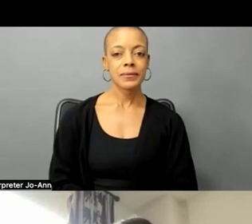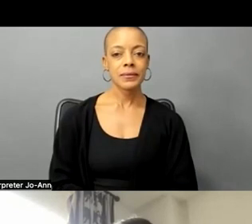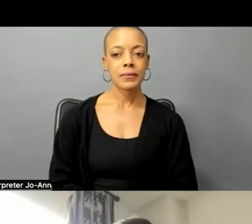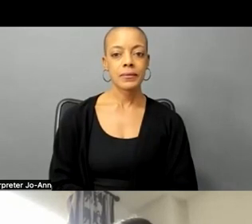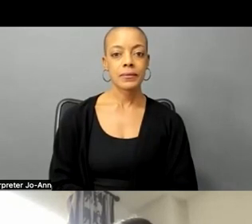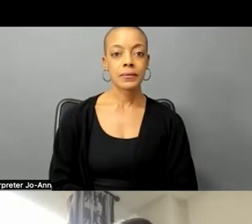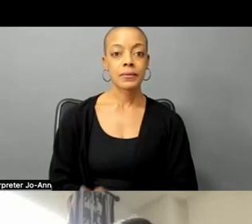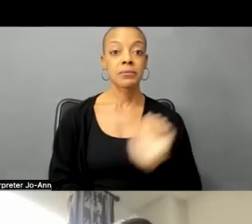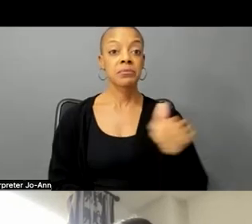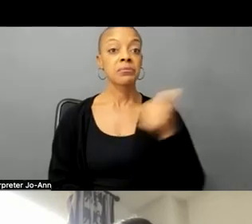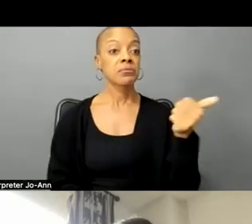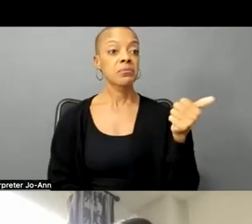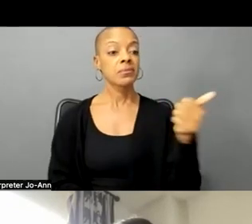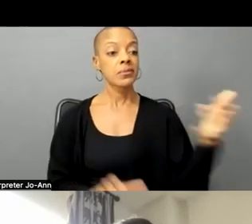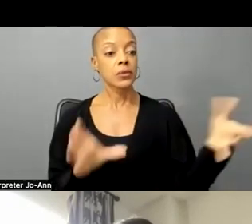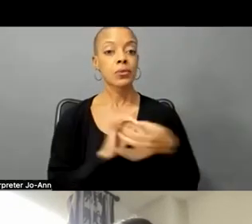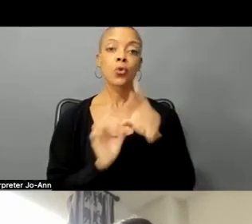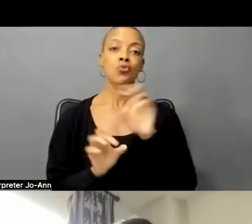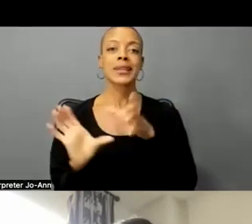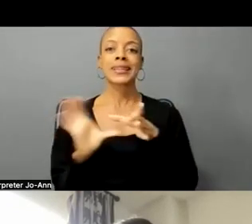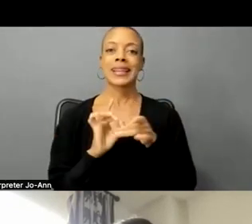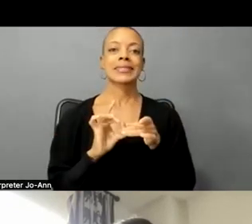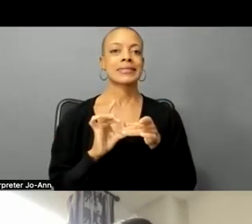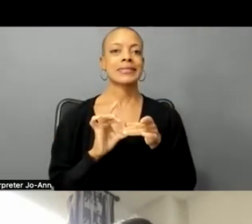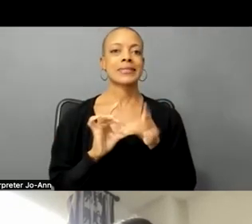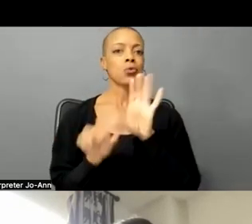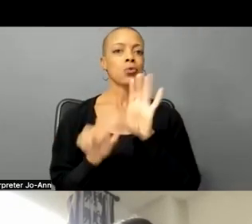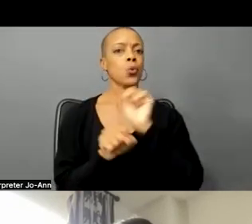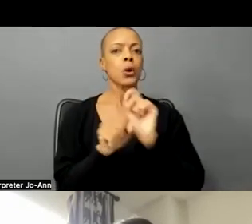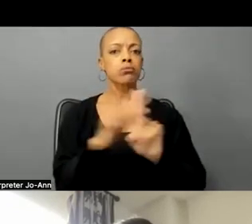How do others feel about this reconnecting, and how do you see that show up in your work?